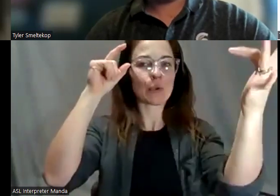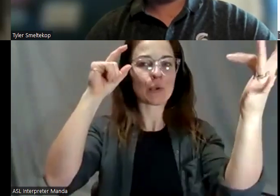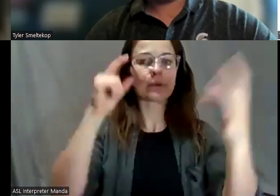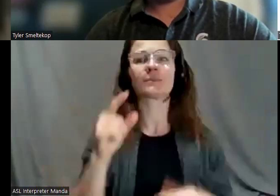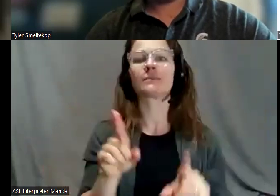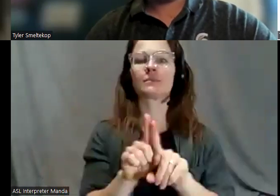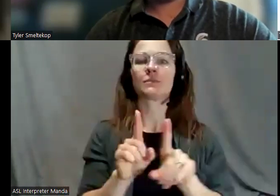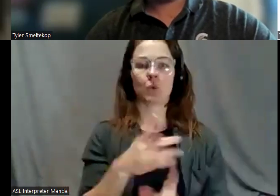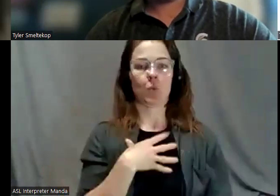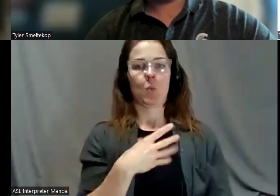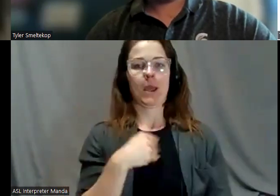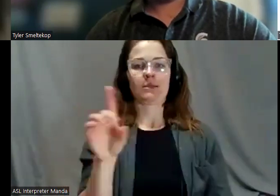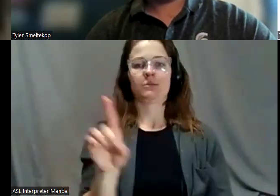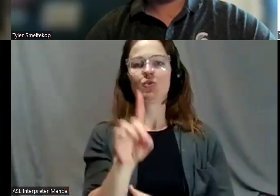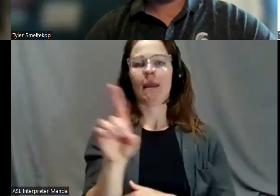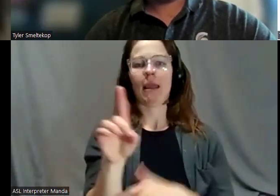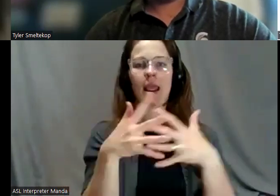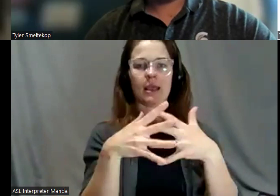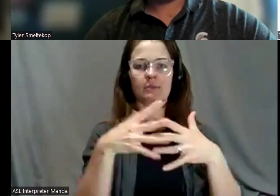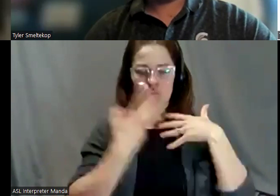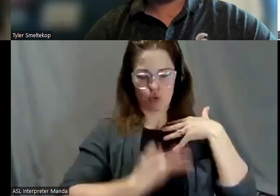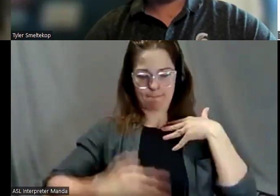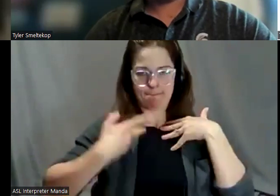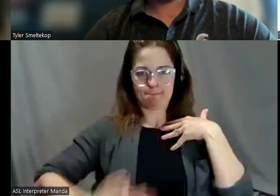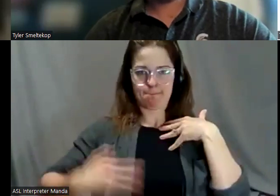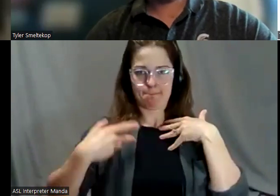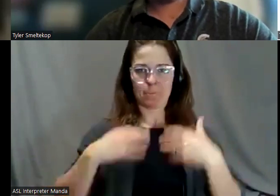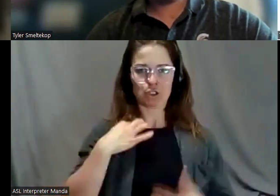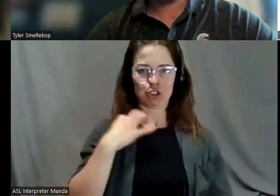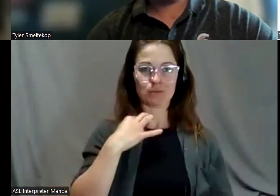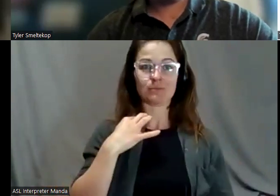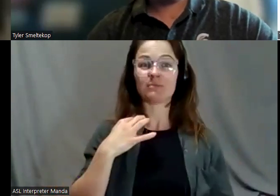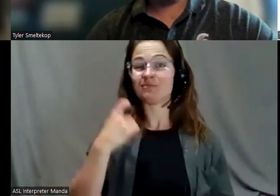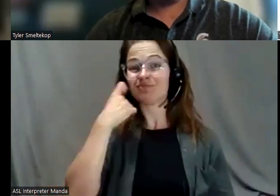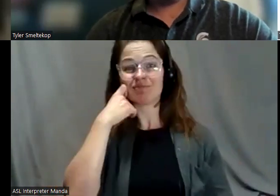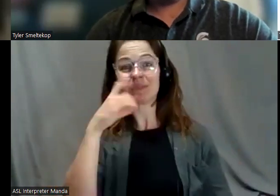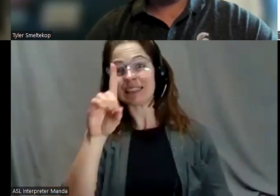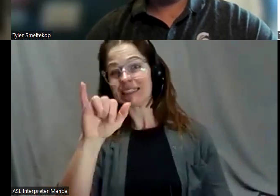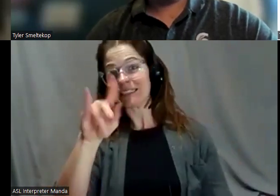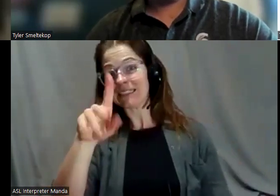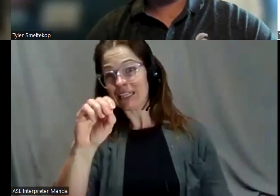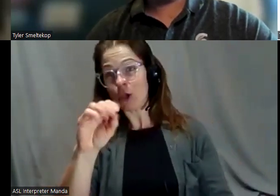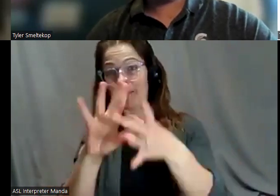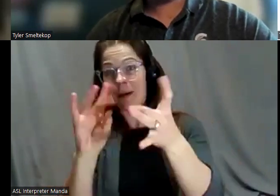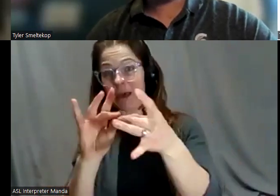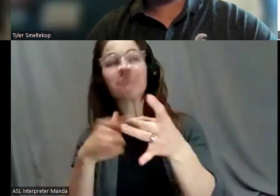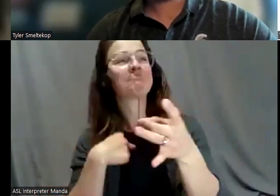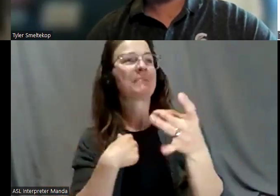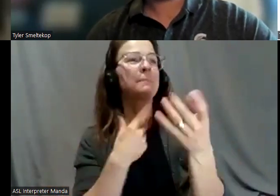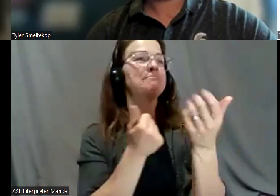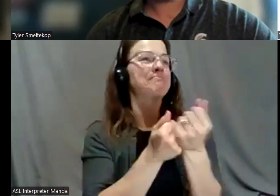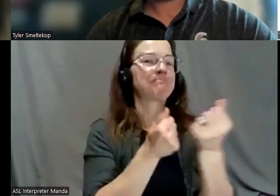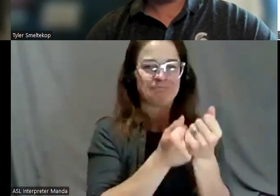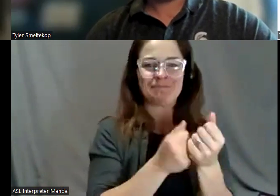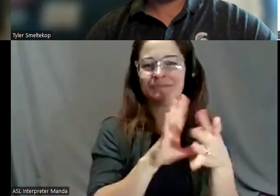white and gray striped blouse today. I'm going to echo a lot of what Deco just stated. Coming from